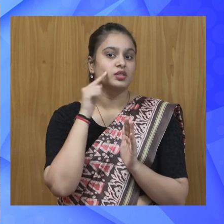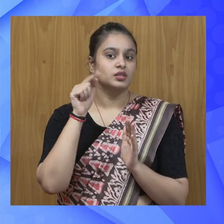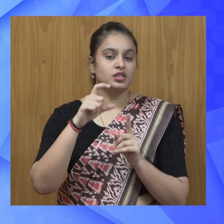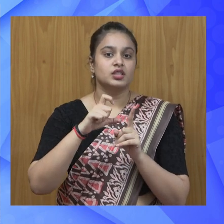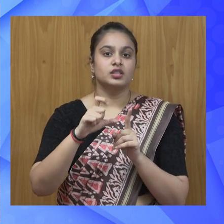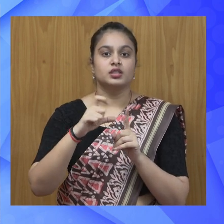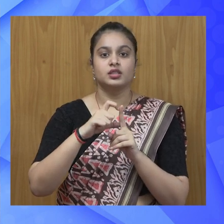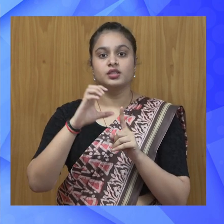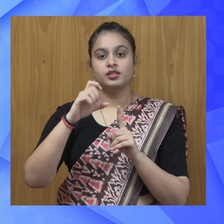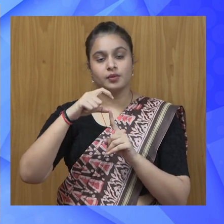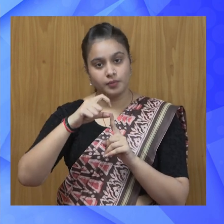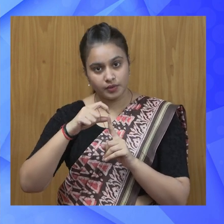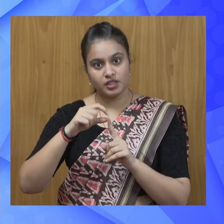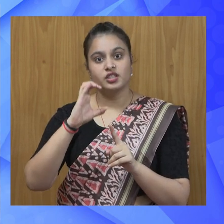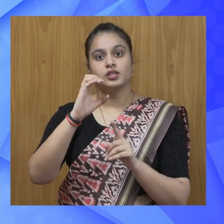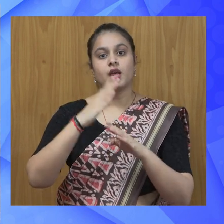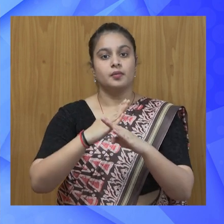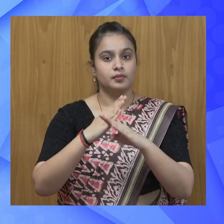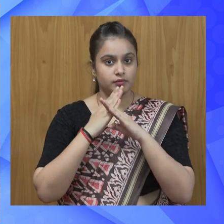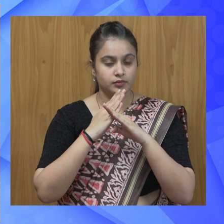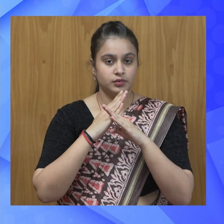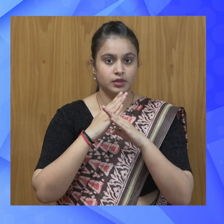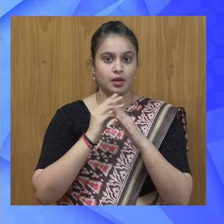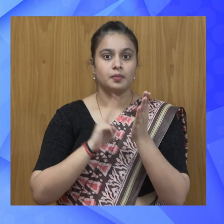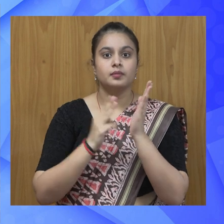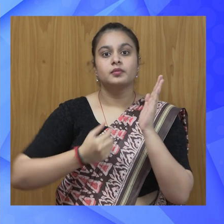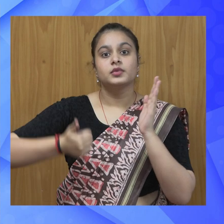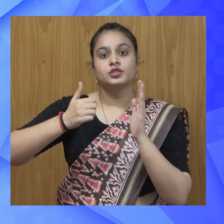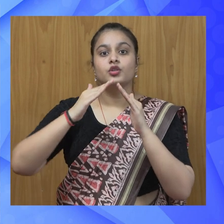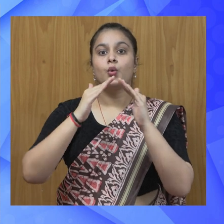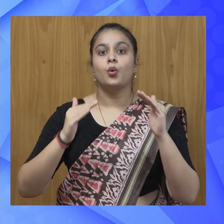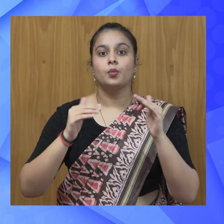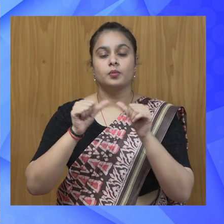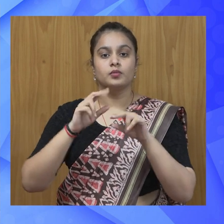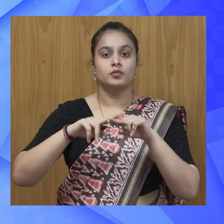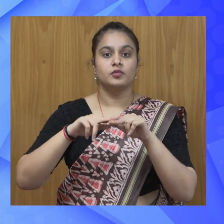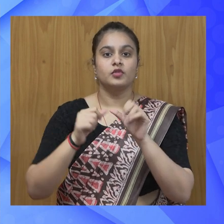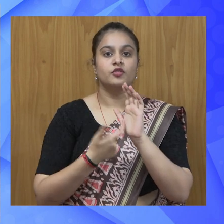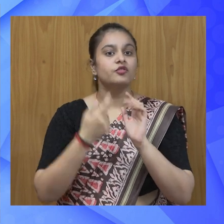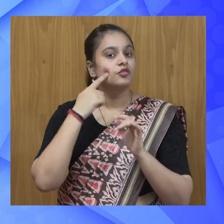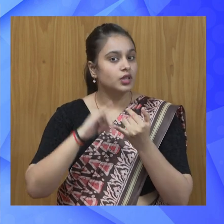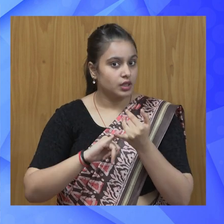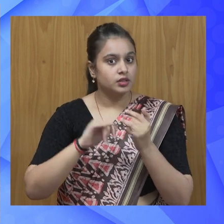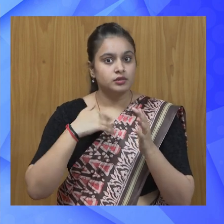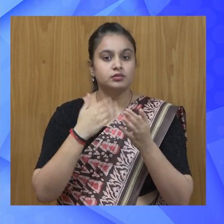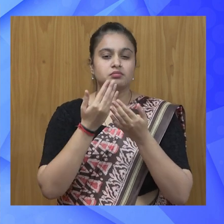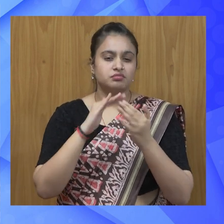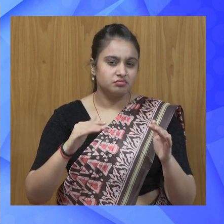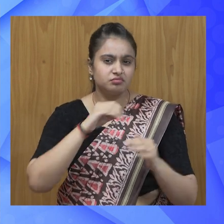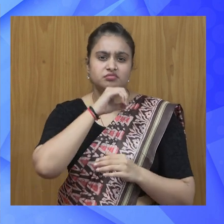At the Indian Cyber Crime Center, Ministry of Home Affairs, cyber security is a growing concern, especially for young